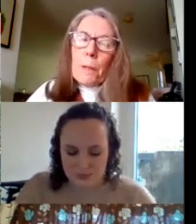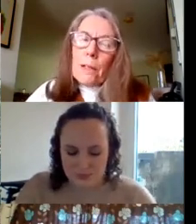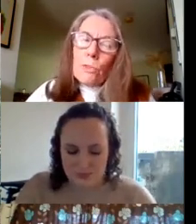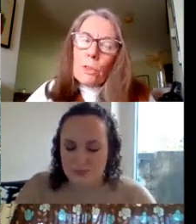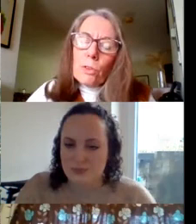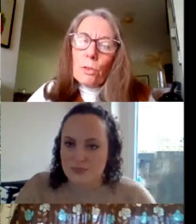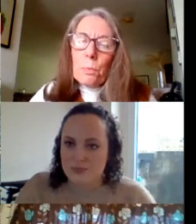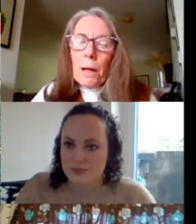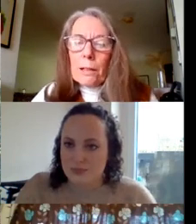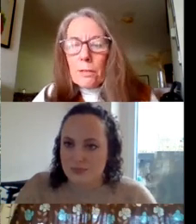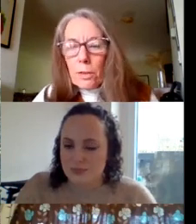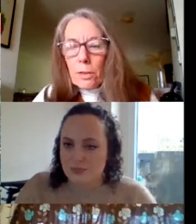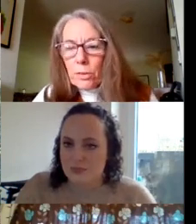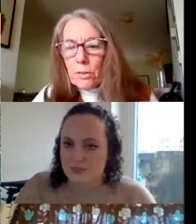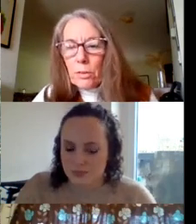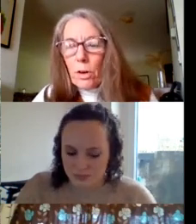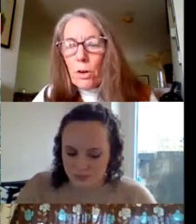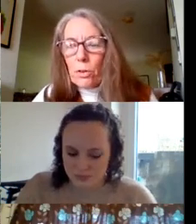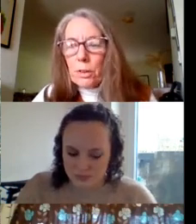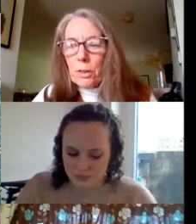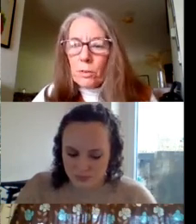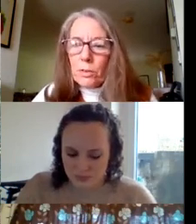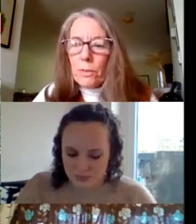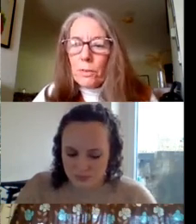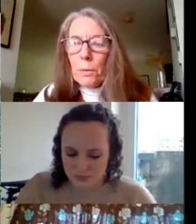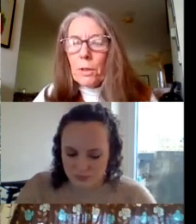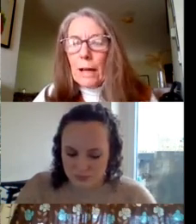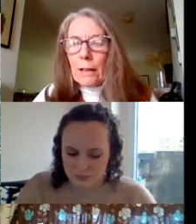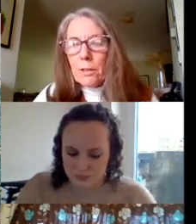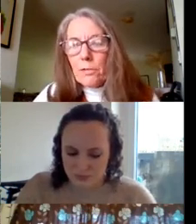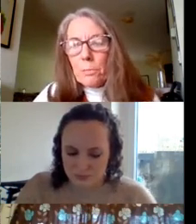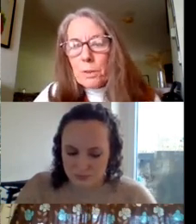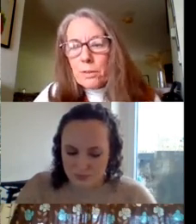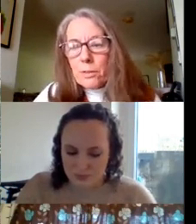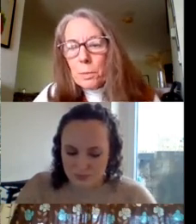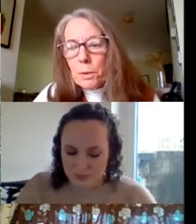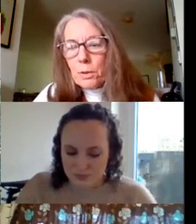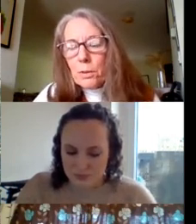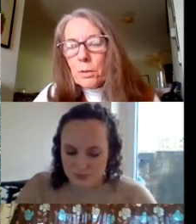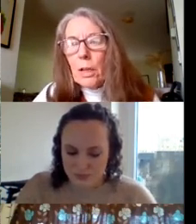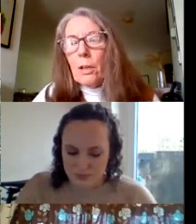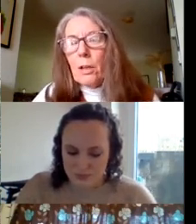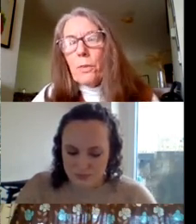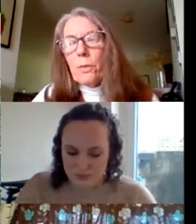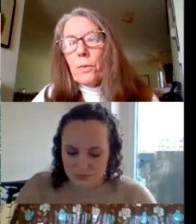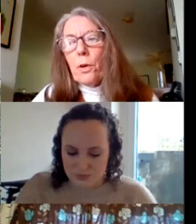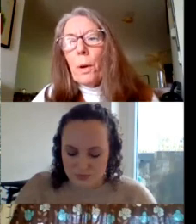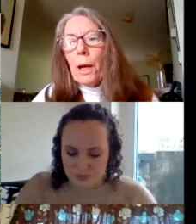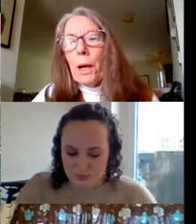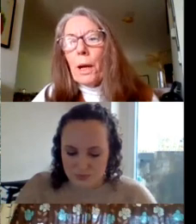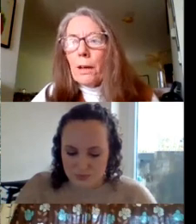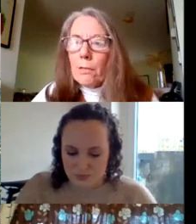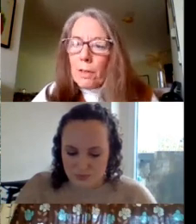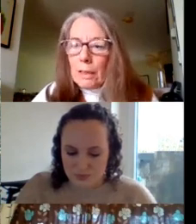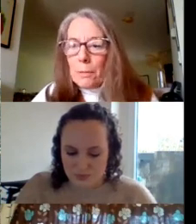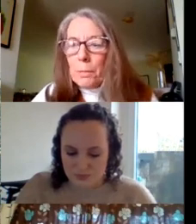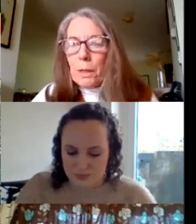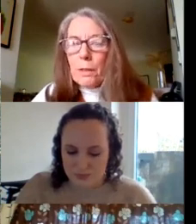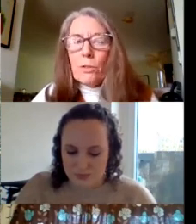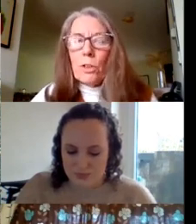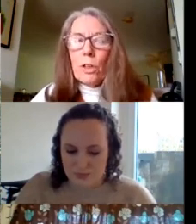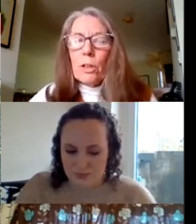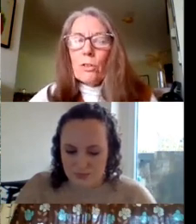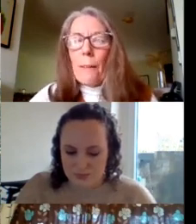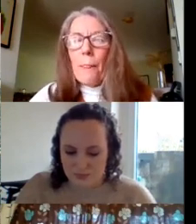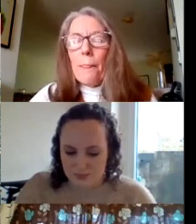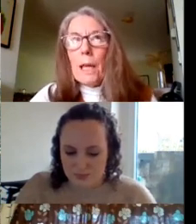know, patients took part in those as audience. They weren't active participants. So the choir, for example, in